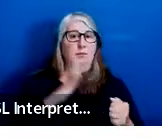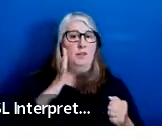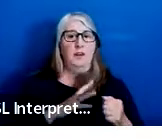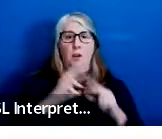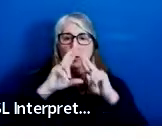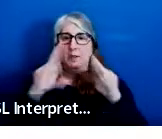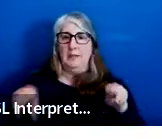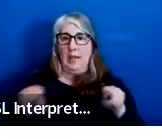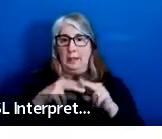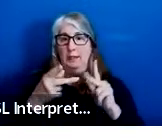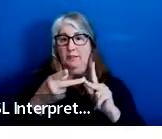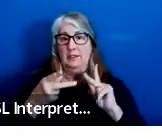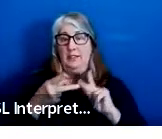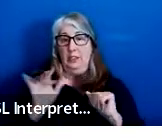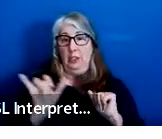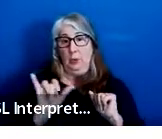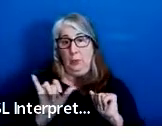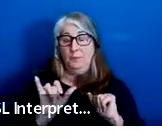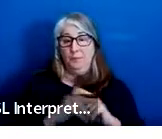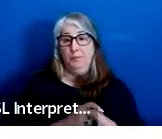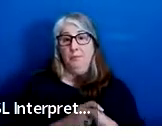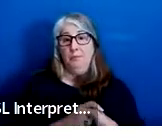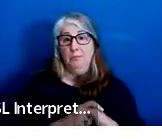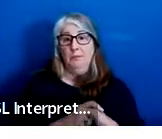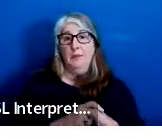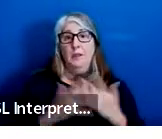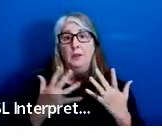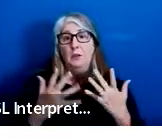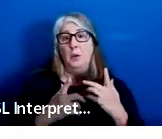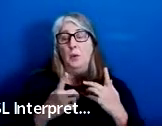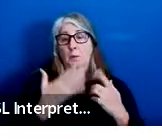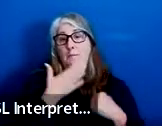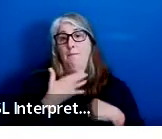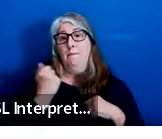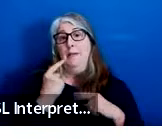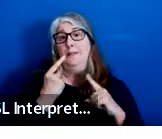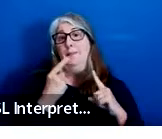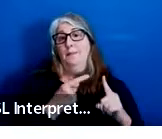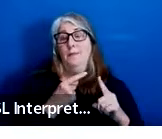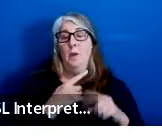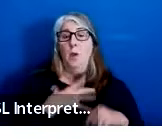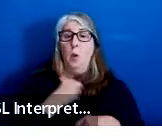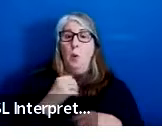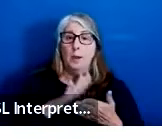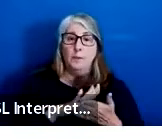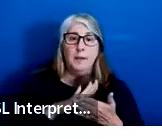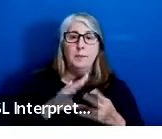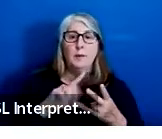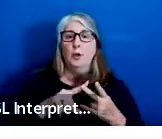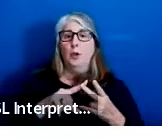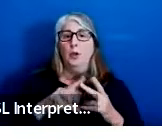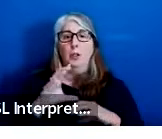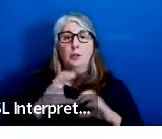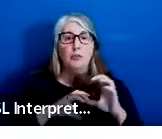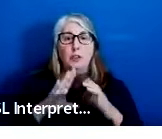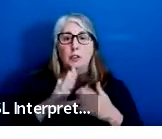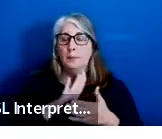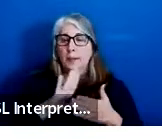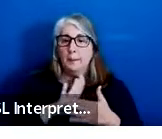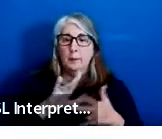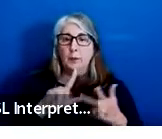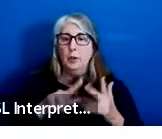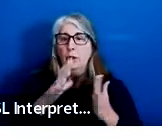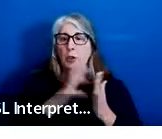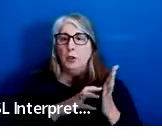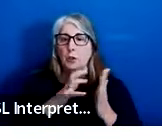facility as well. So we would ideally send white paper, construction paper, and shredded paper